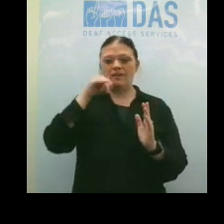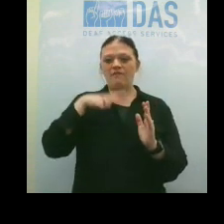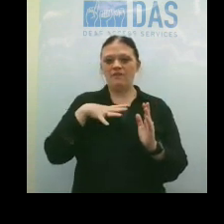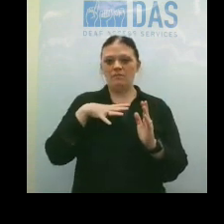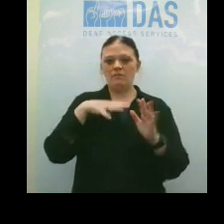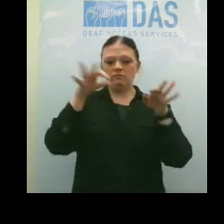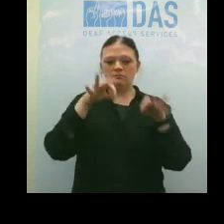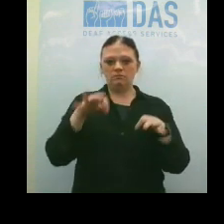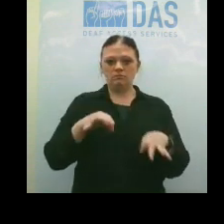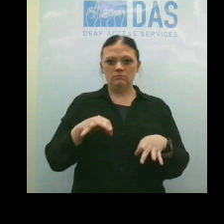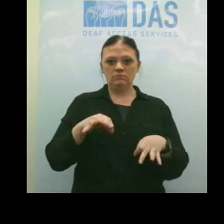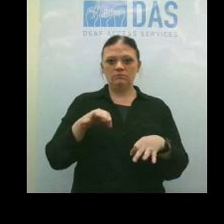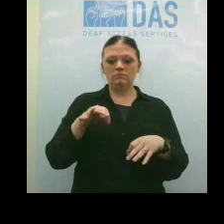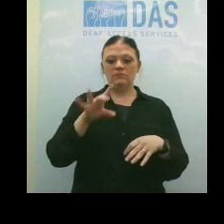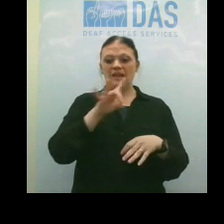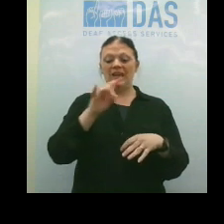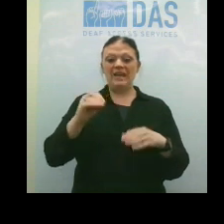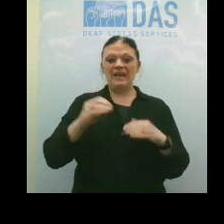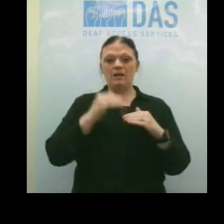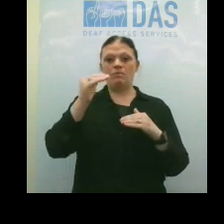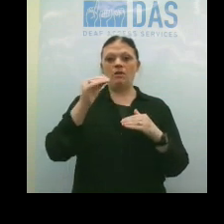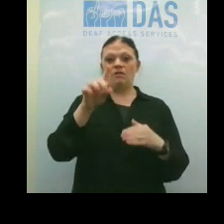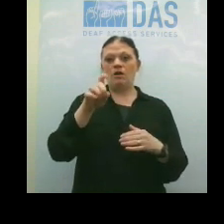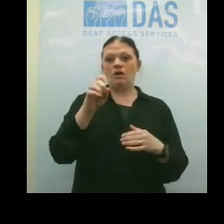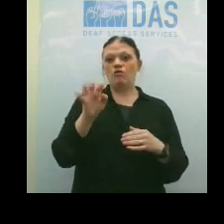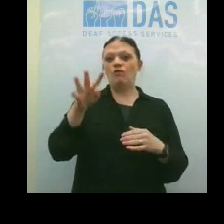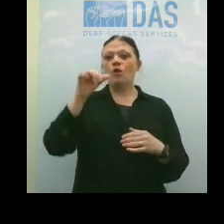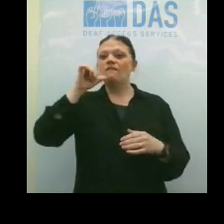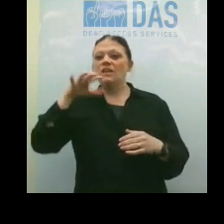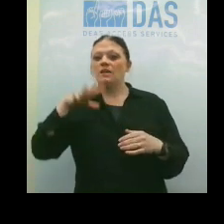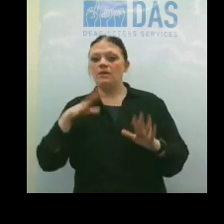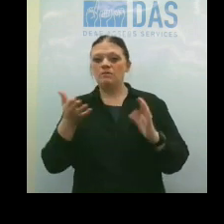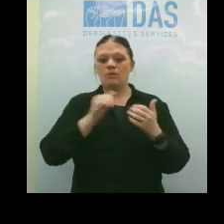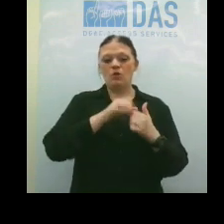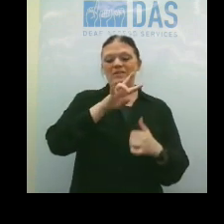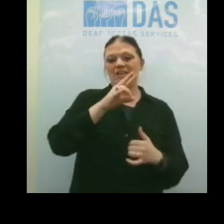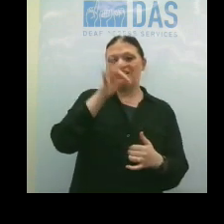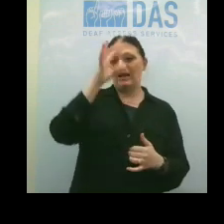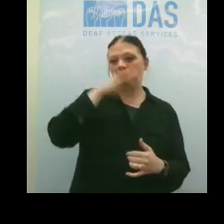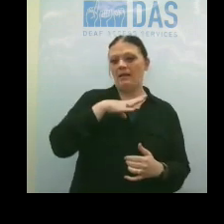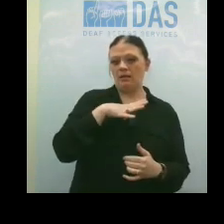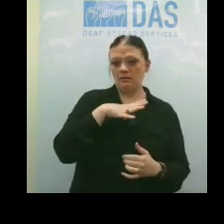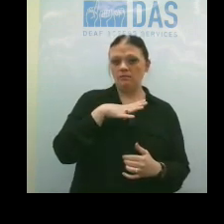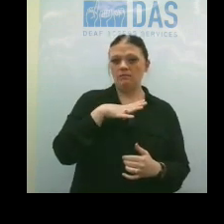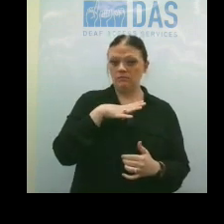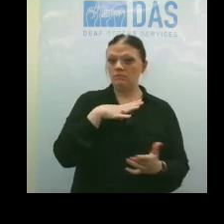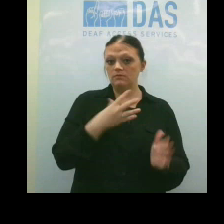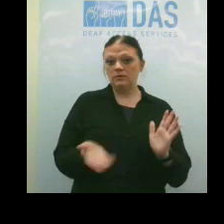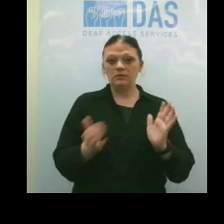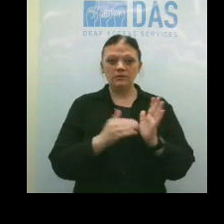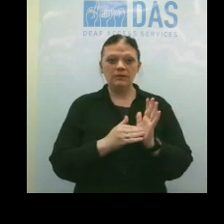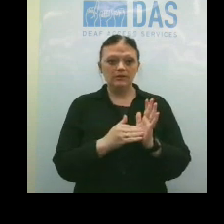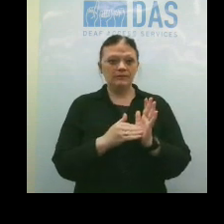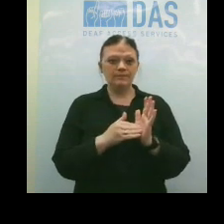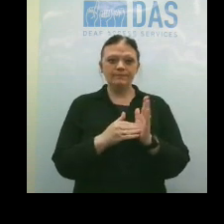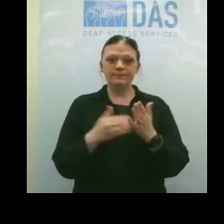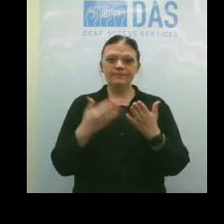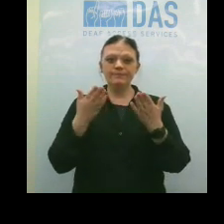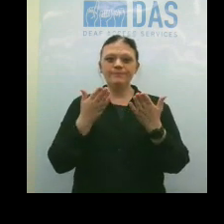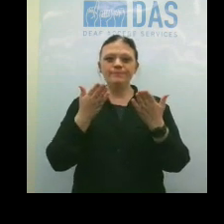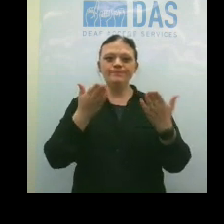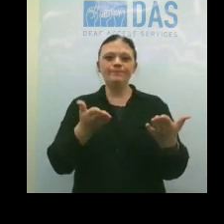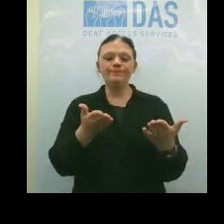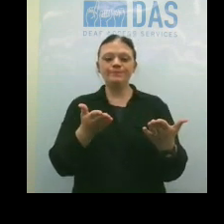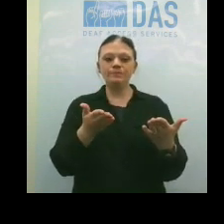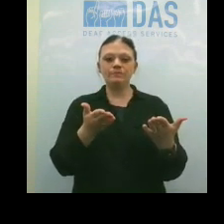that at 80 and above, there's 104 females that perished as compared to 79 males. And once again, I'm just offering